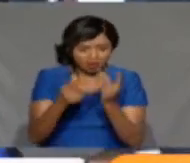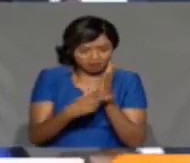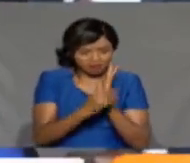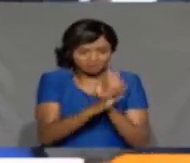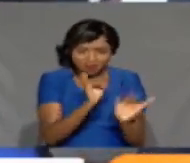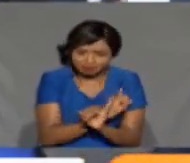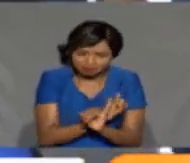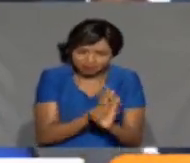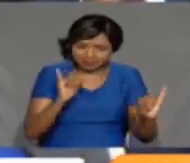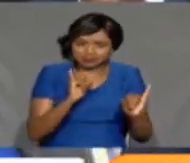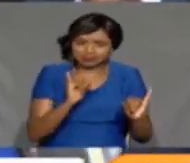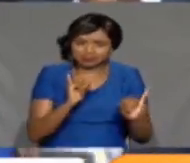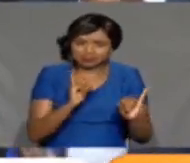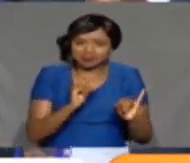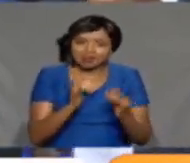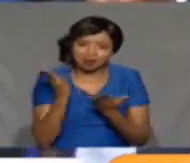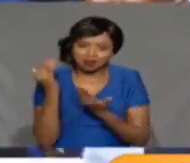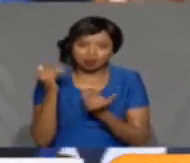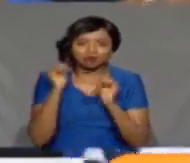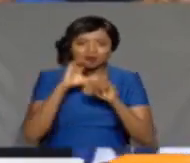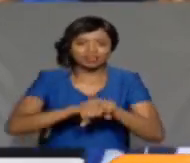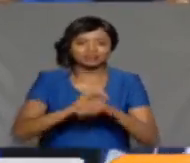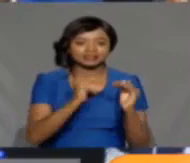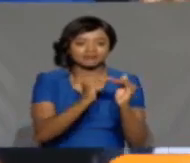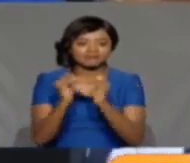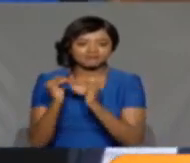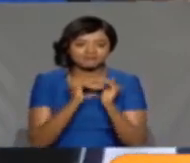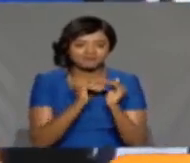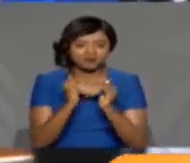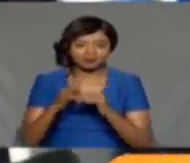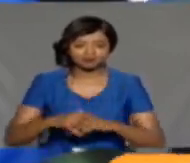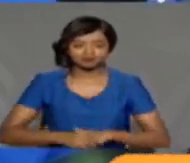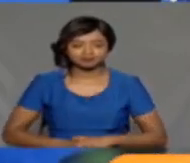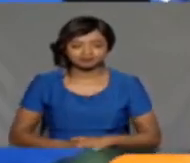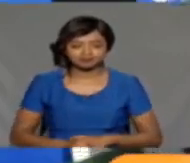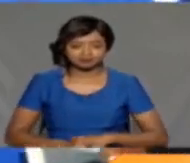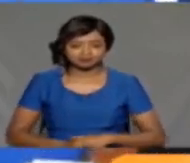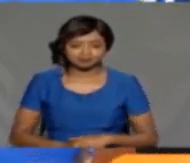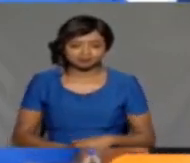and trust that they will be accorded a fair hearing. Dorcas Wangira, Citizen TV, Nairobi.